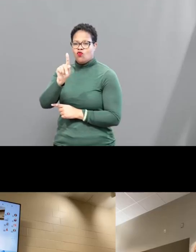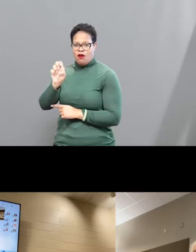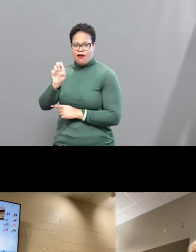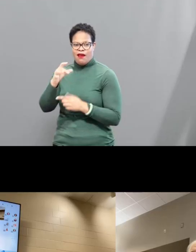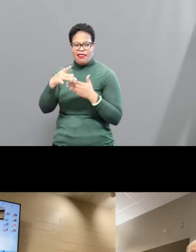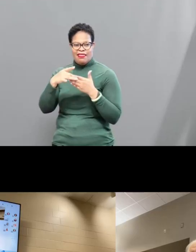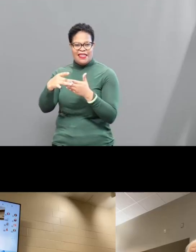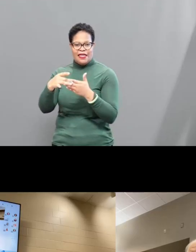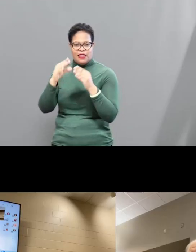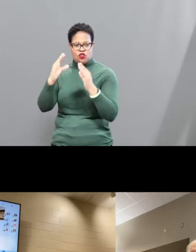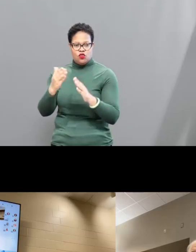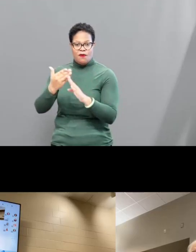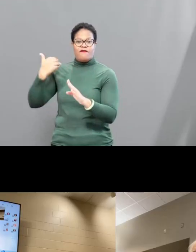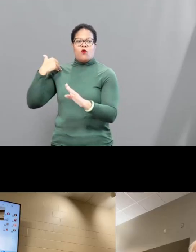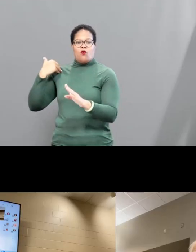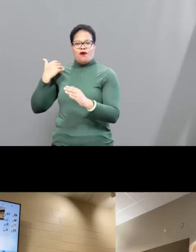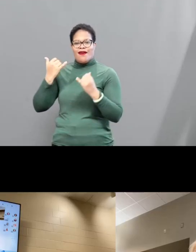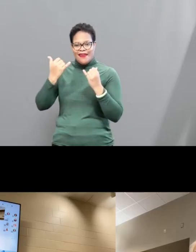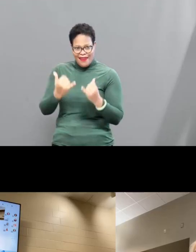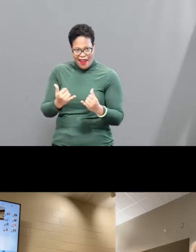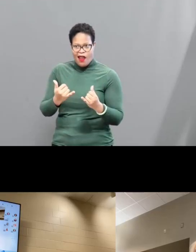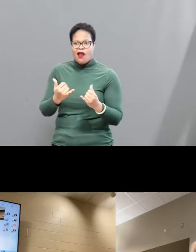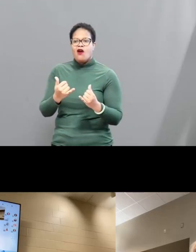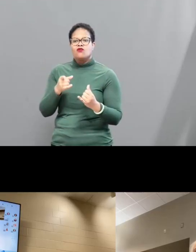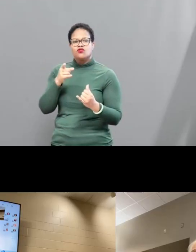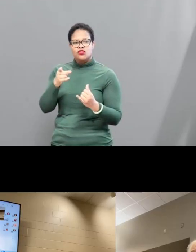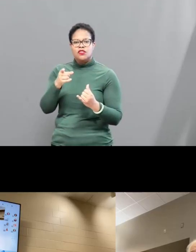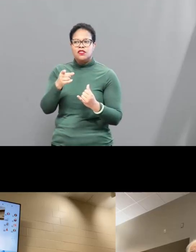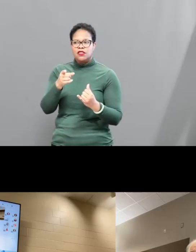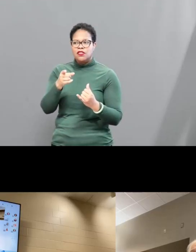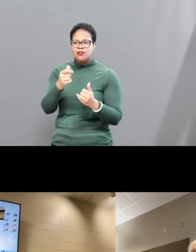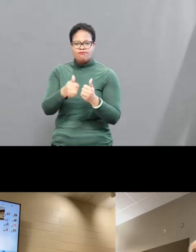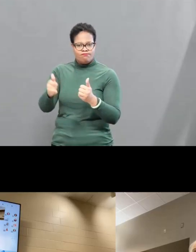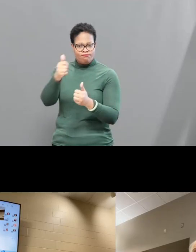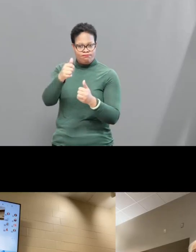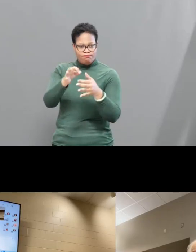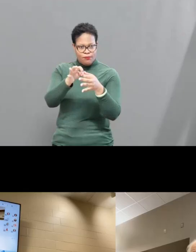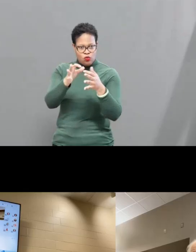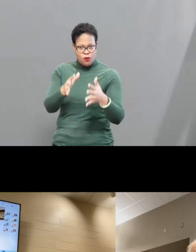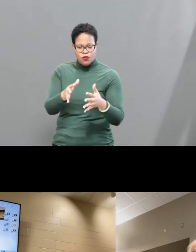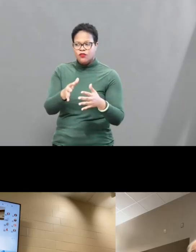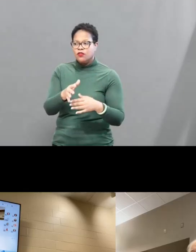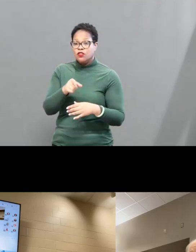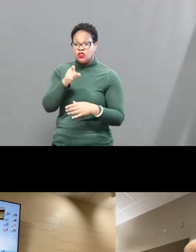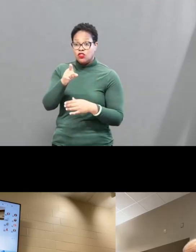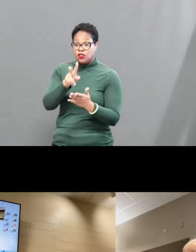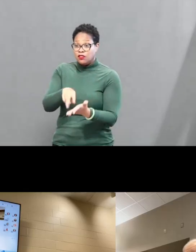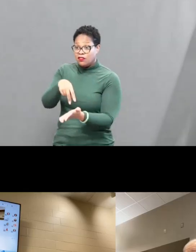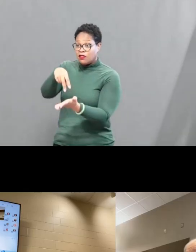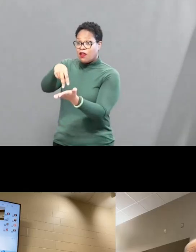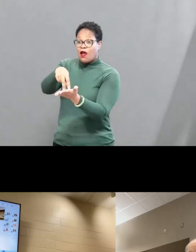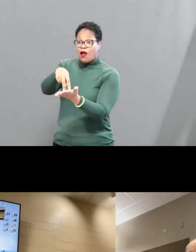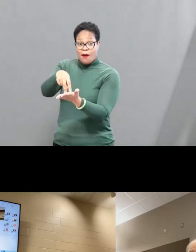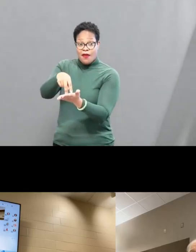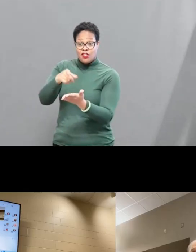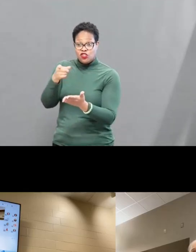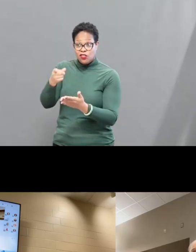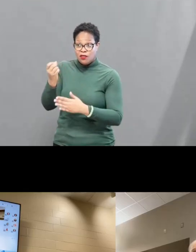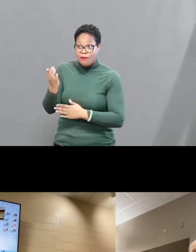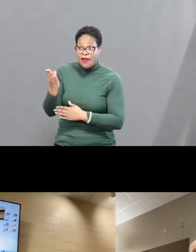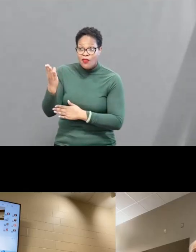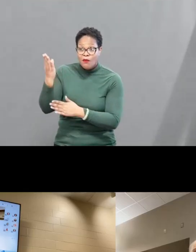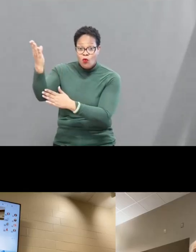teacher, who now is over all the interpreters, she stood up and she made the motion that